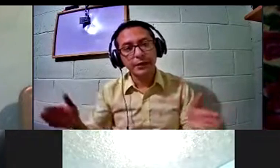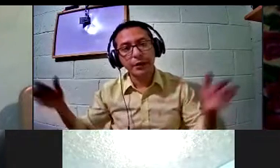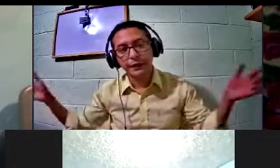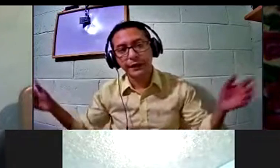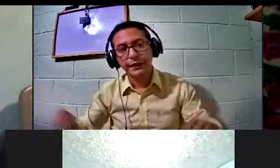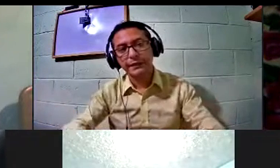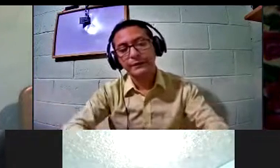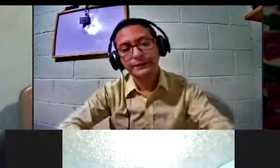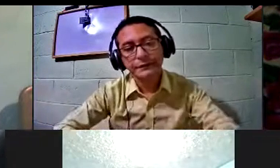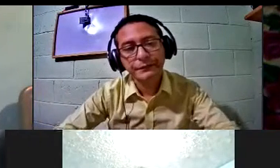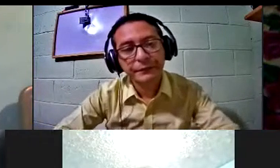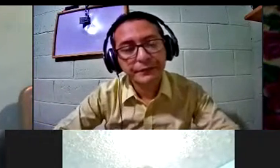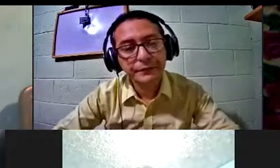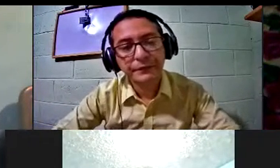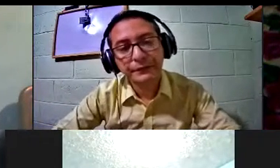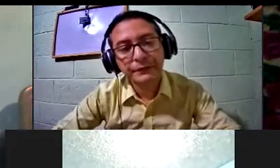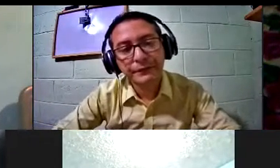weekly or monthly?